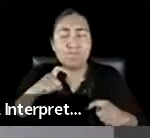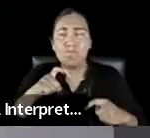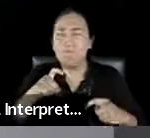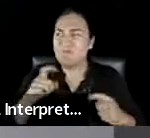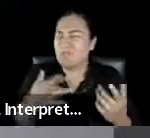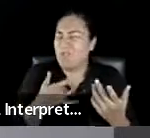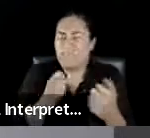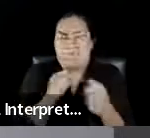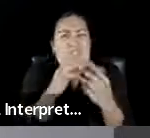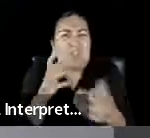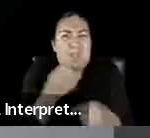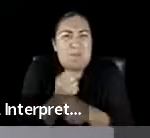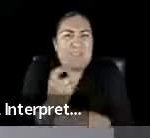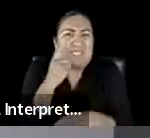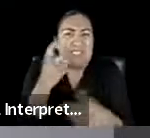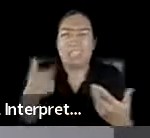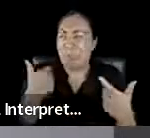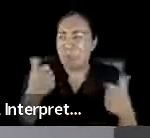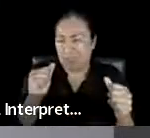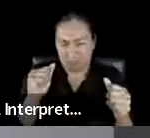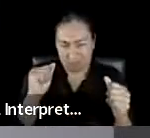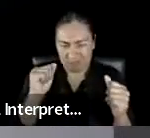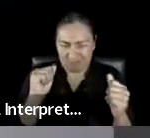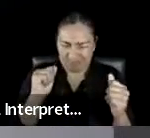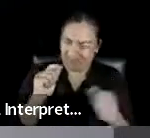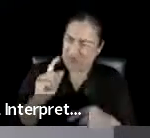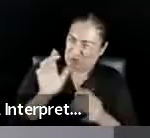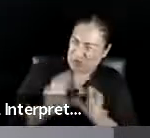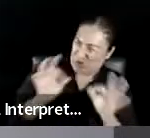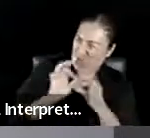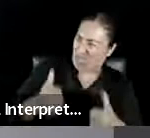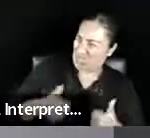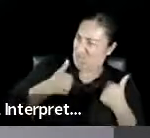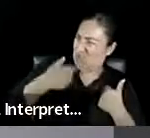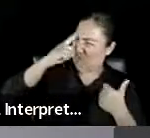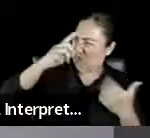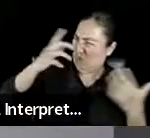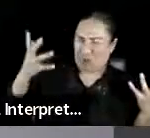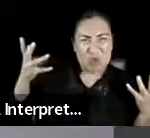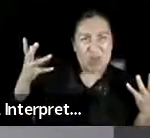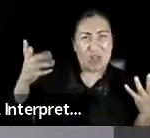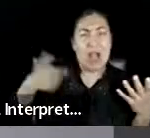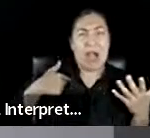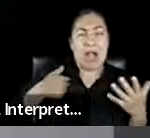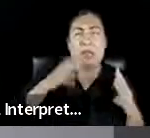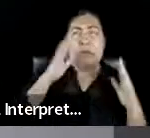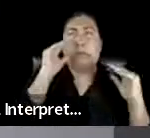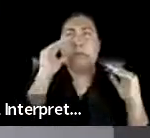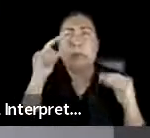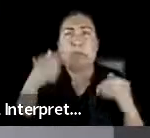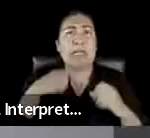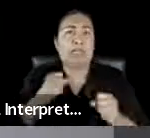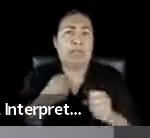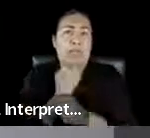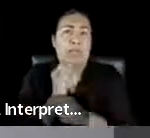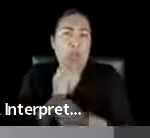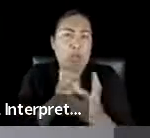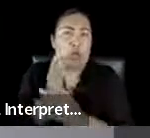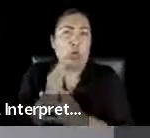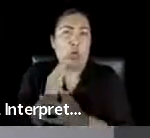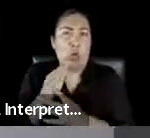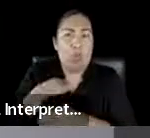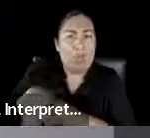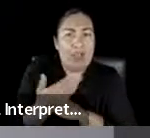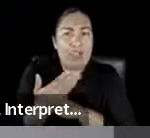sense and I seek reasons for living. And I'm just hoping that I make it through the night. And I know I've struggled in those times to ask for the help